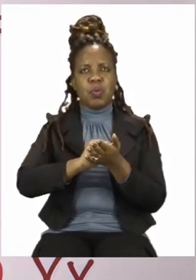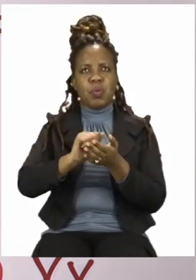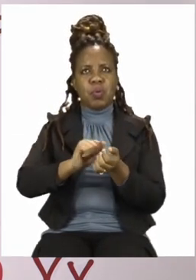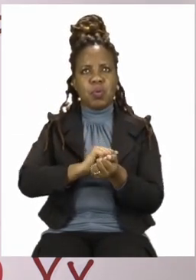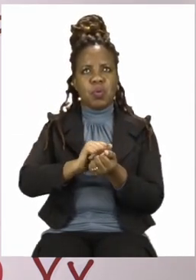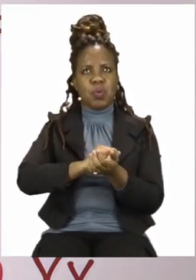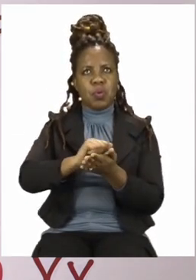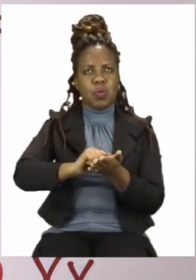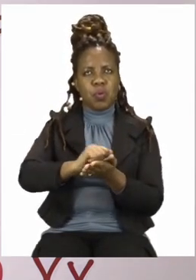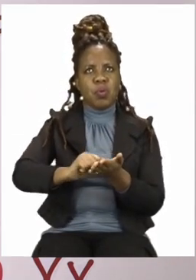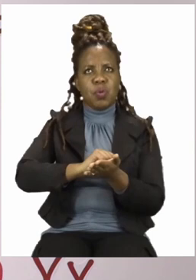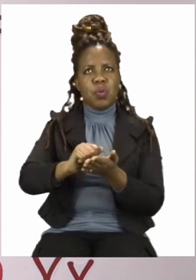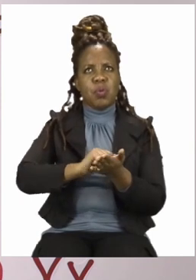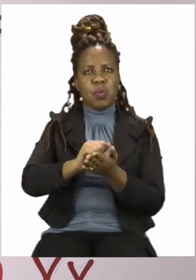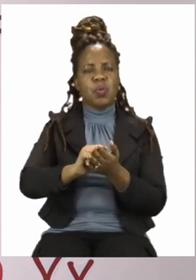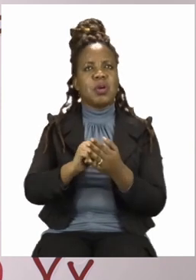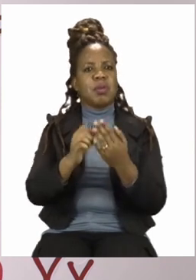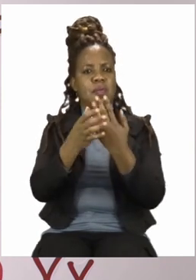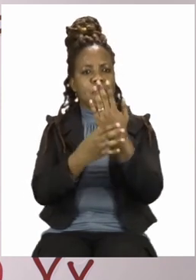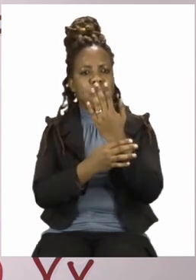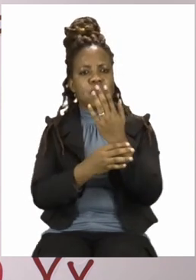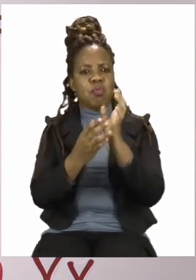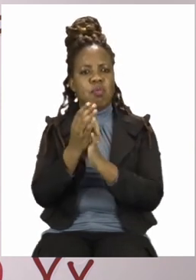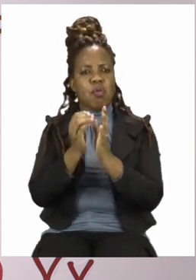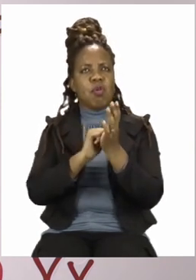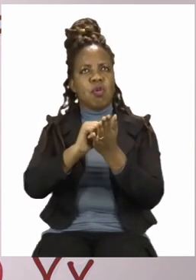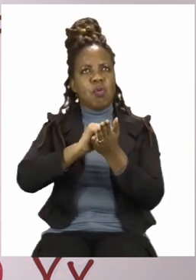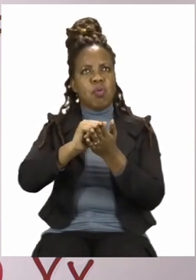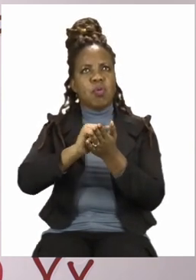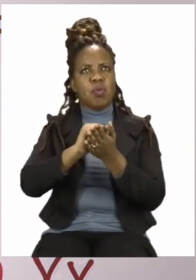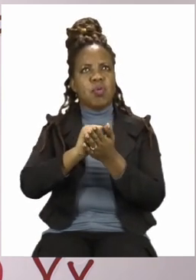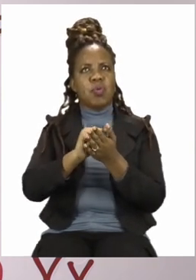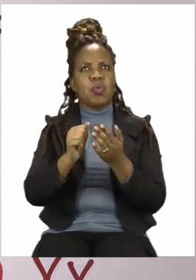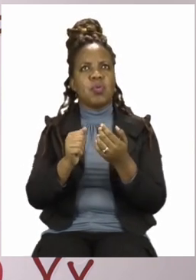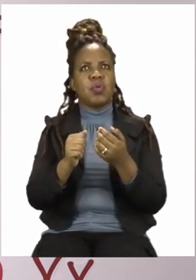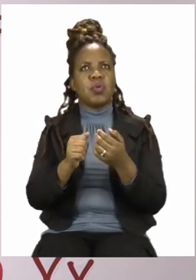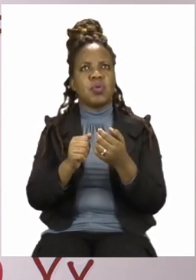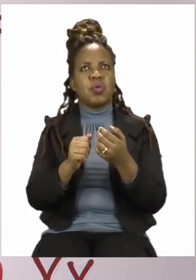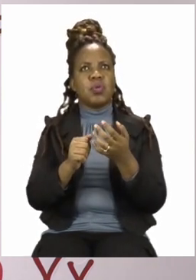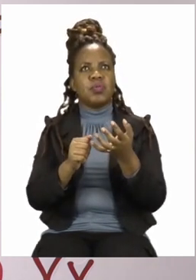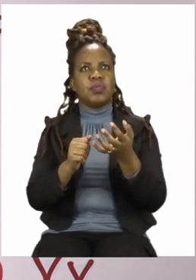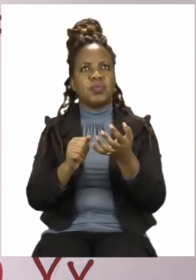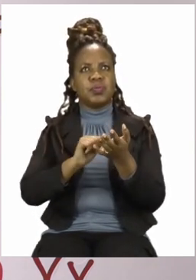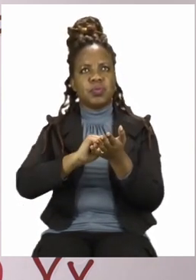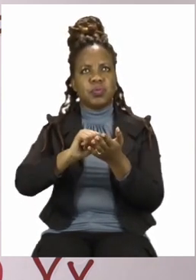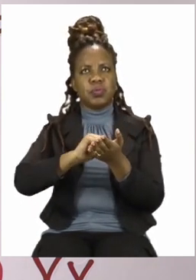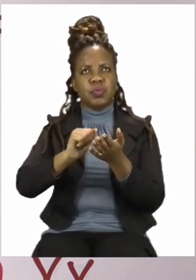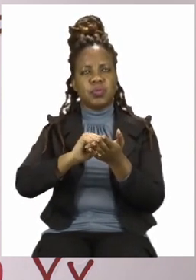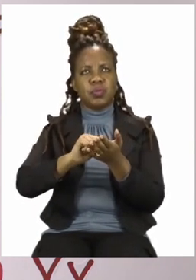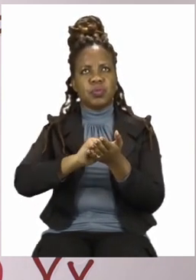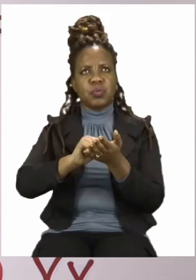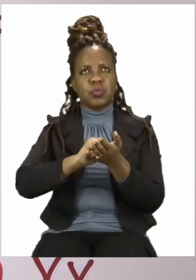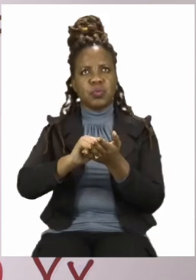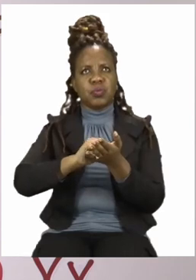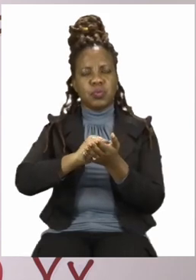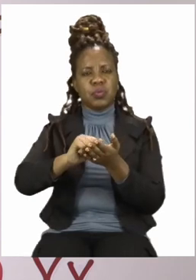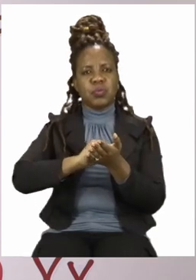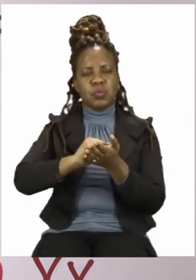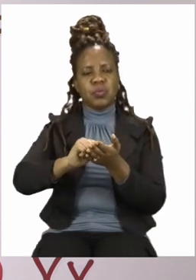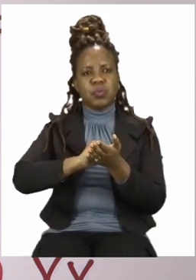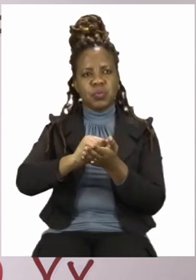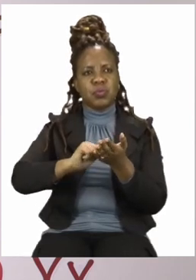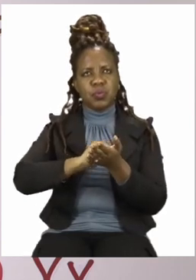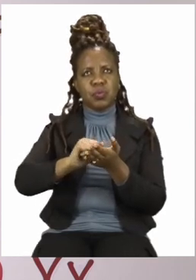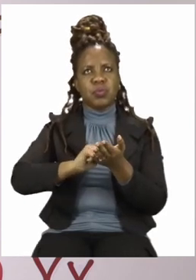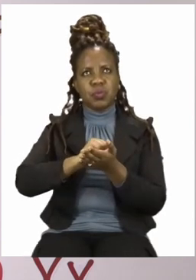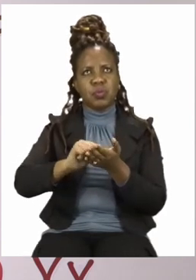with. Some use gloves, some use loofers. So you take your soap, you put it on the thing, and then